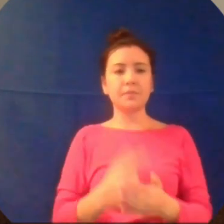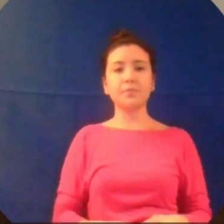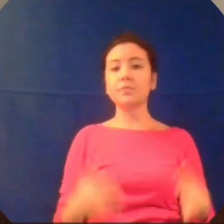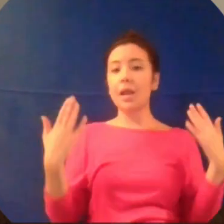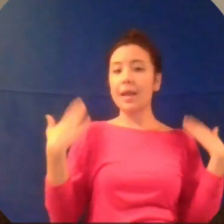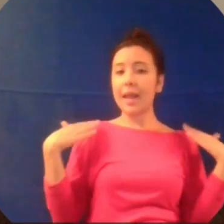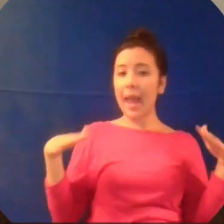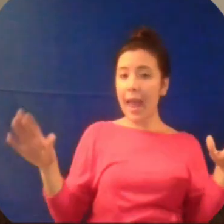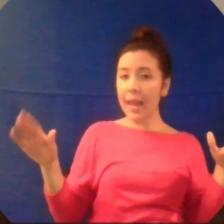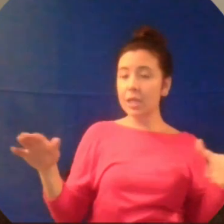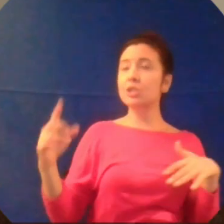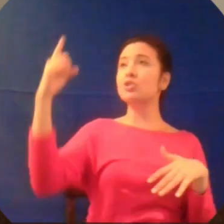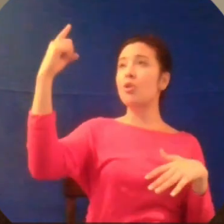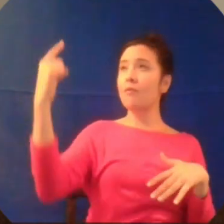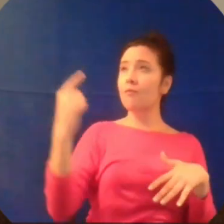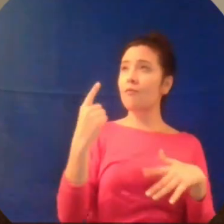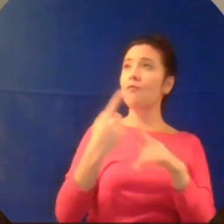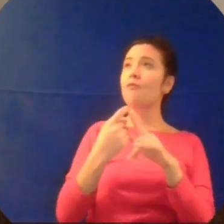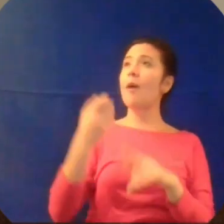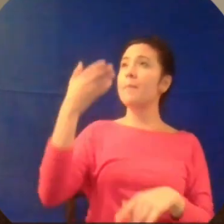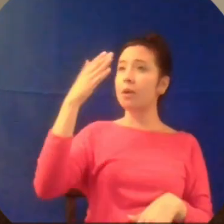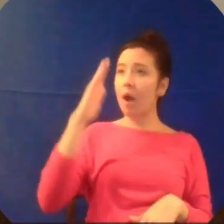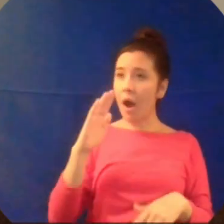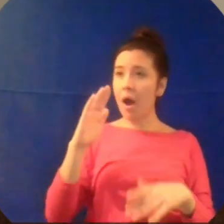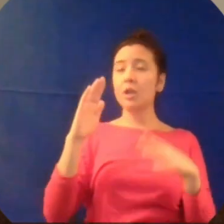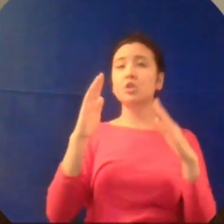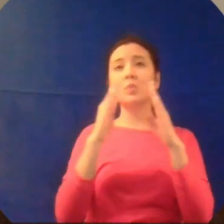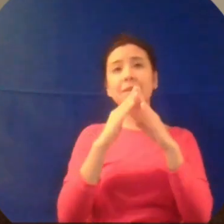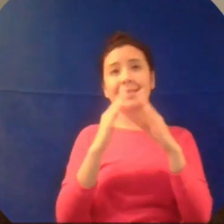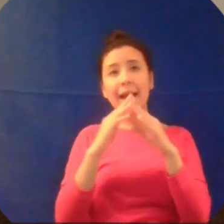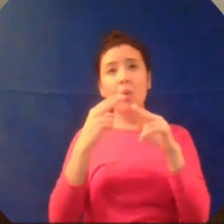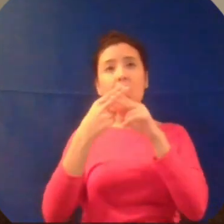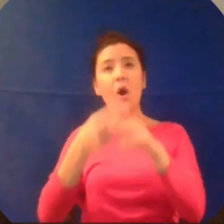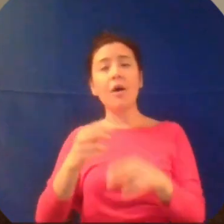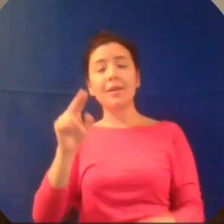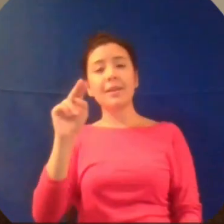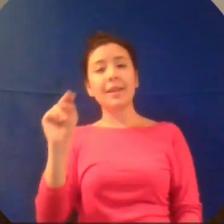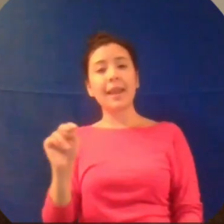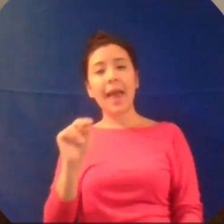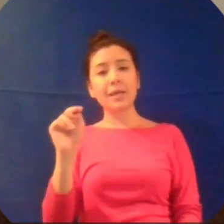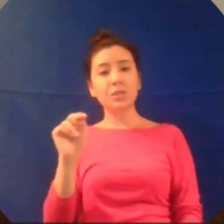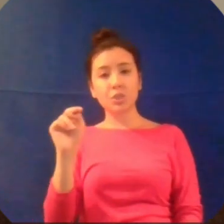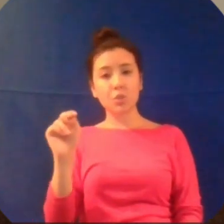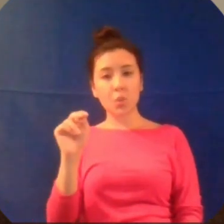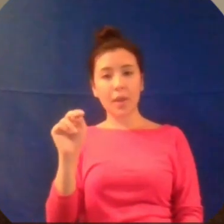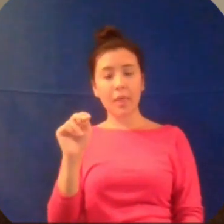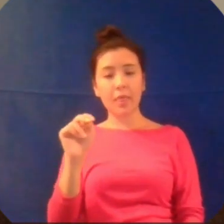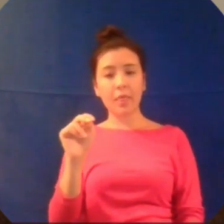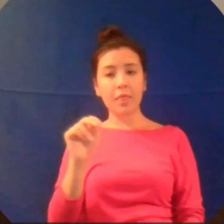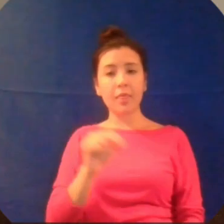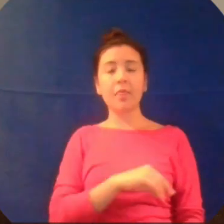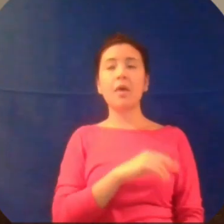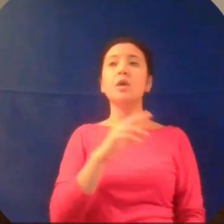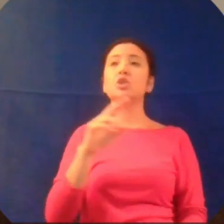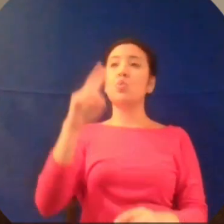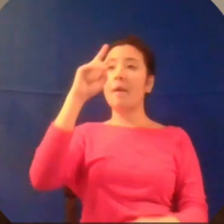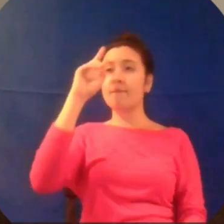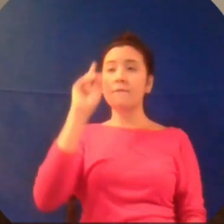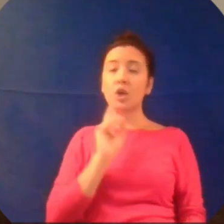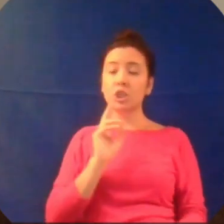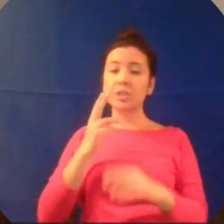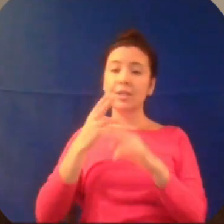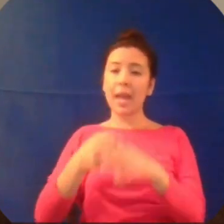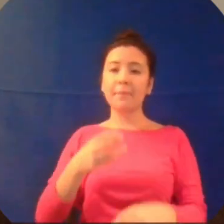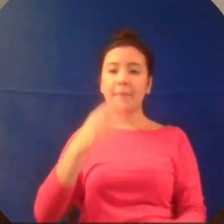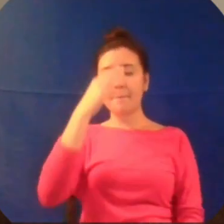An angel came from God to a town called Nazareth, to a virgin whose name was Mary. It's a